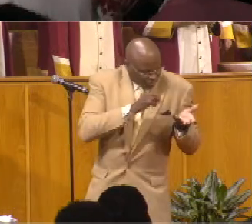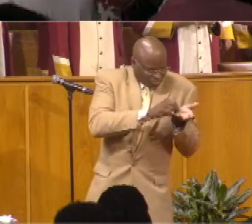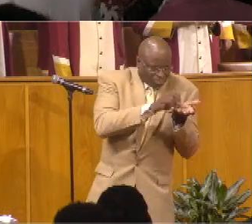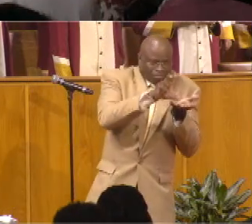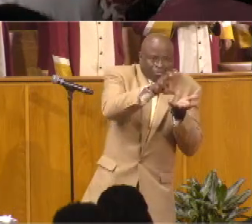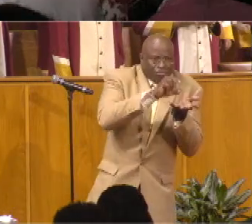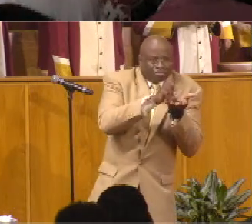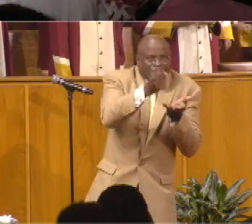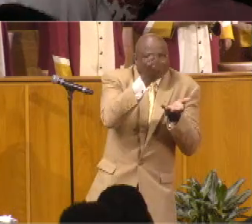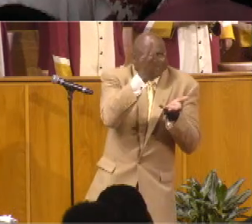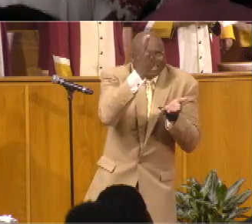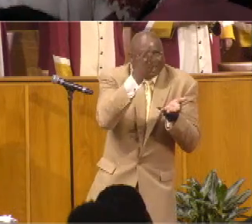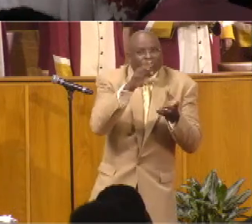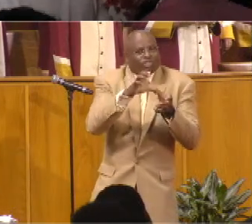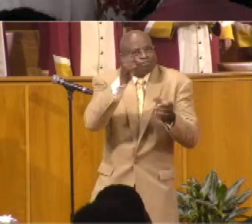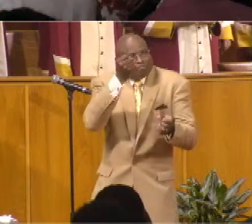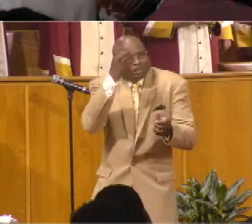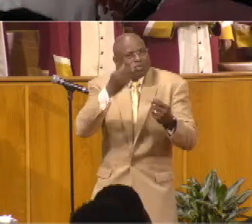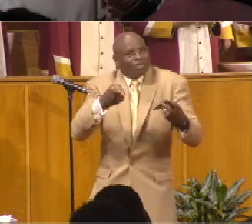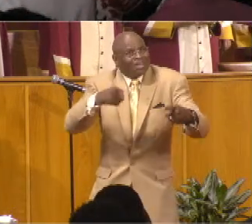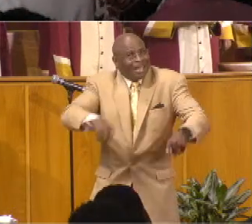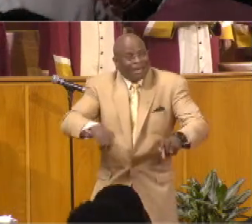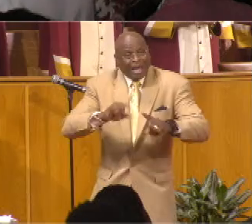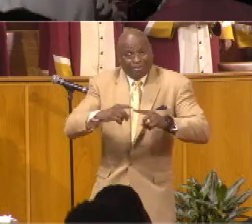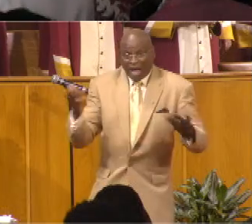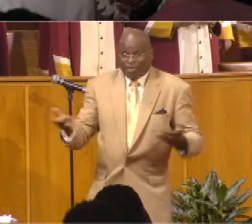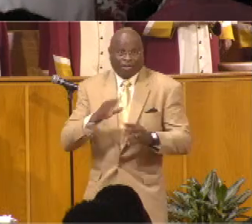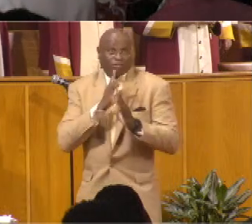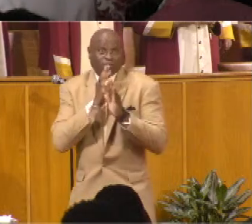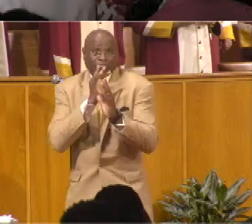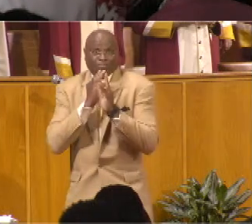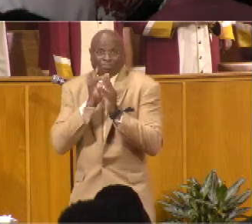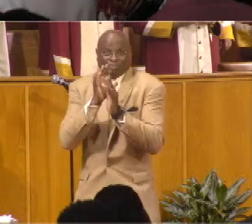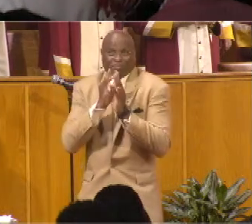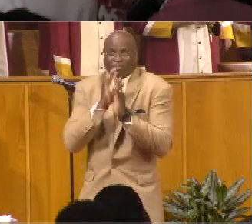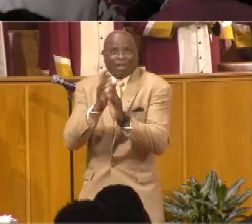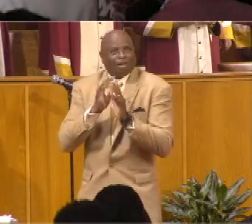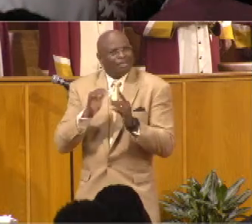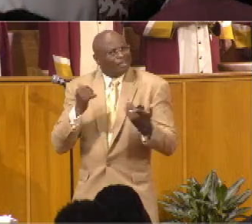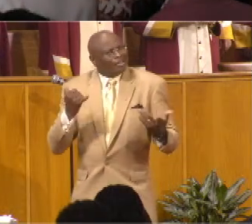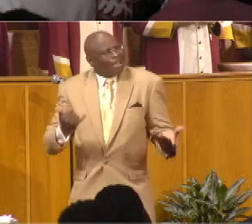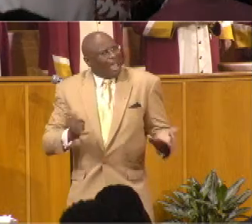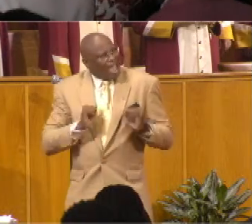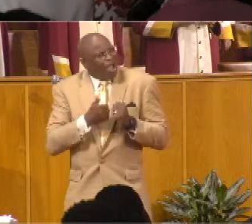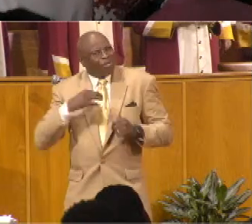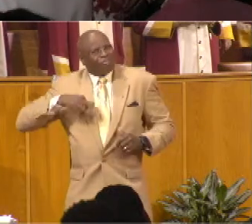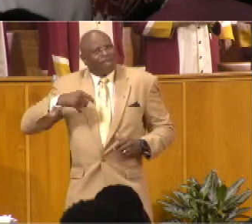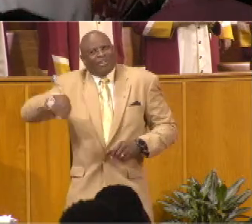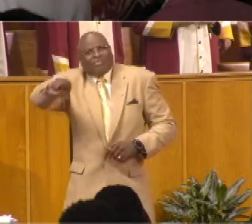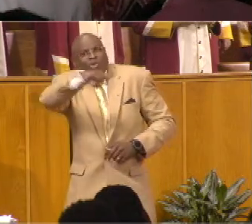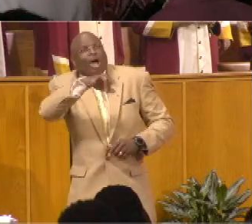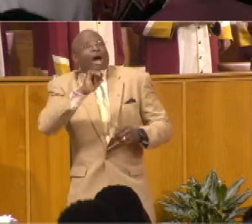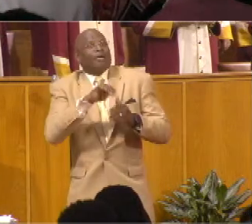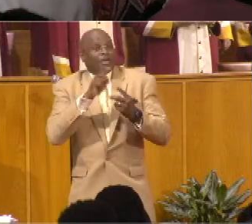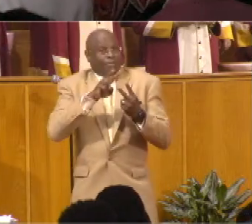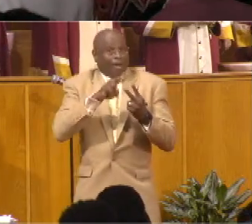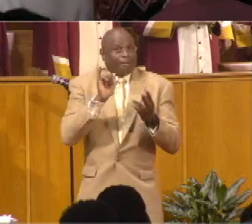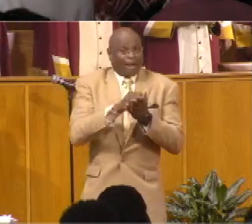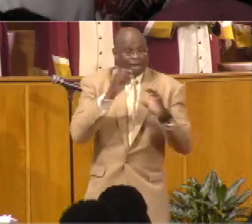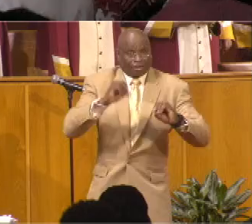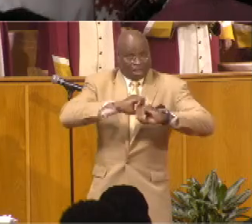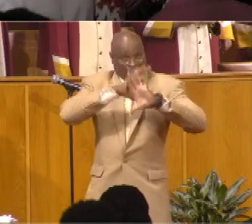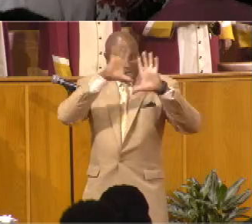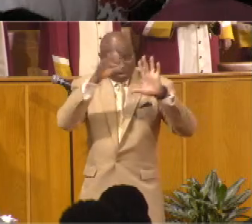edification. But now, brethren, if I come to you speaking with tongues, what shall I profit you unless I speak to you either by